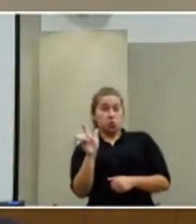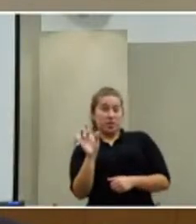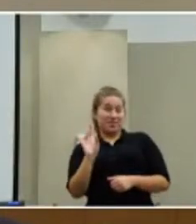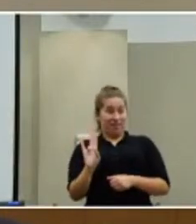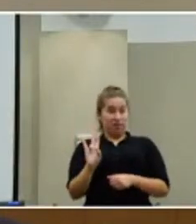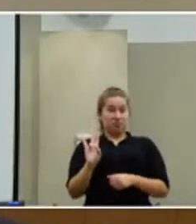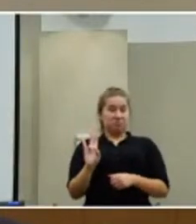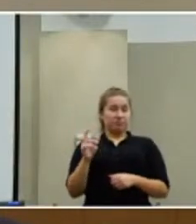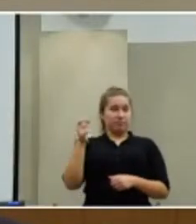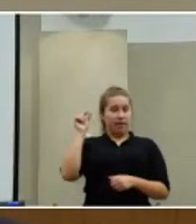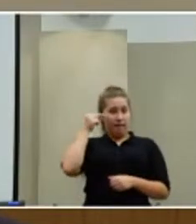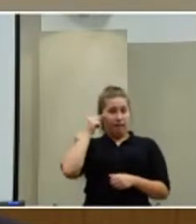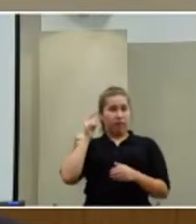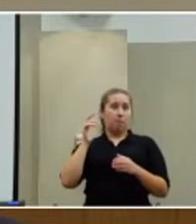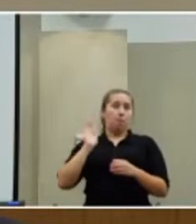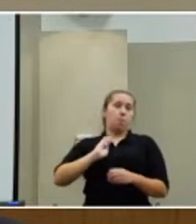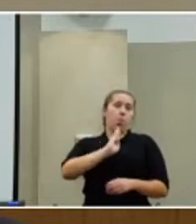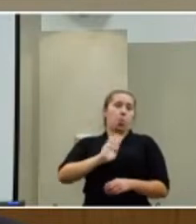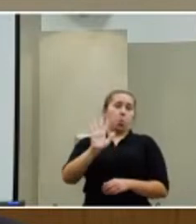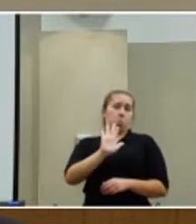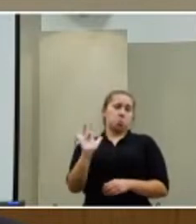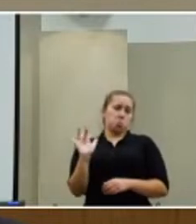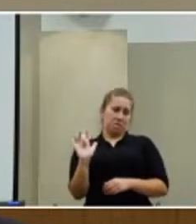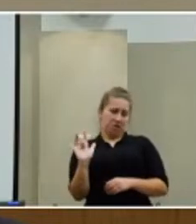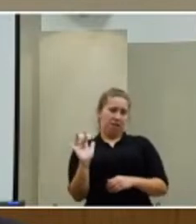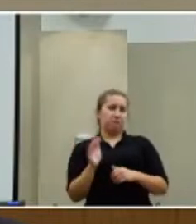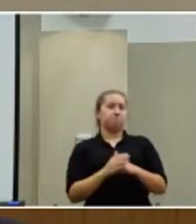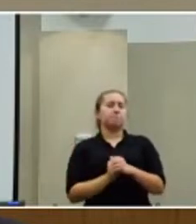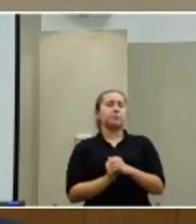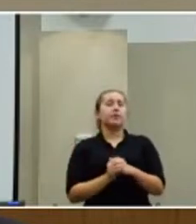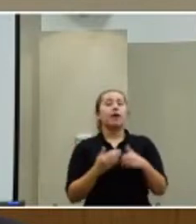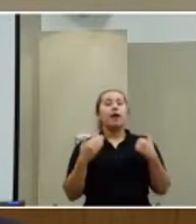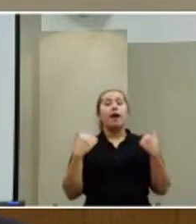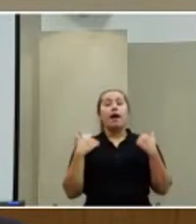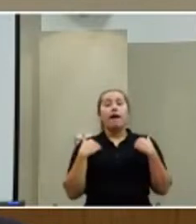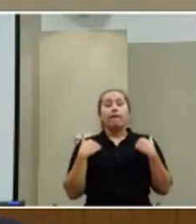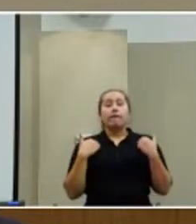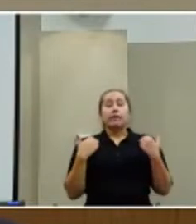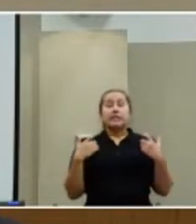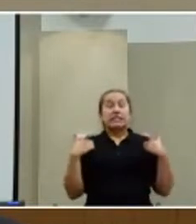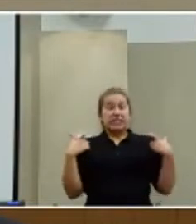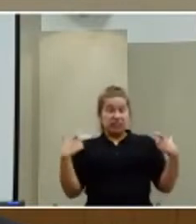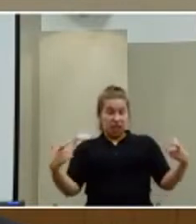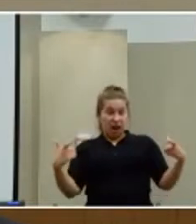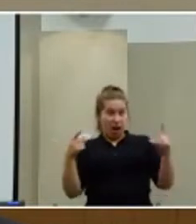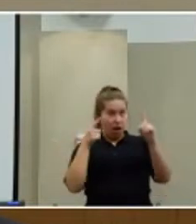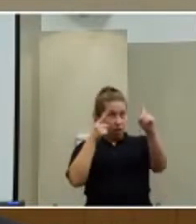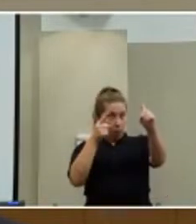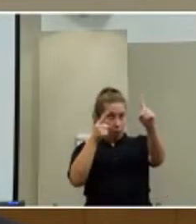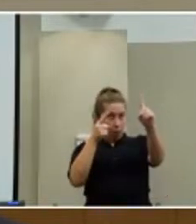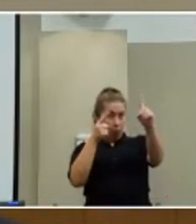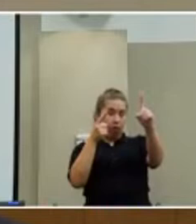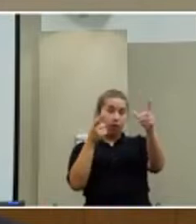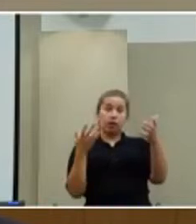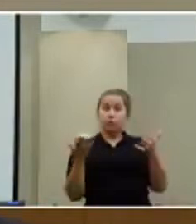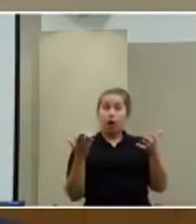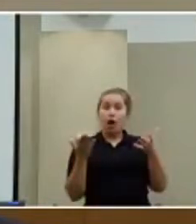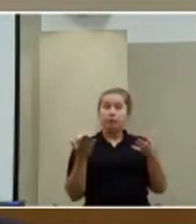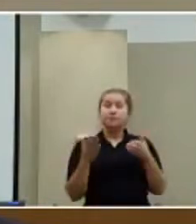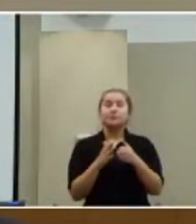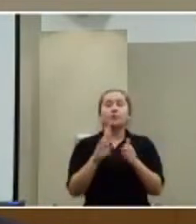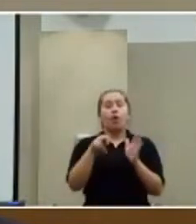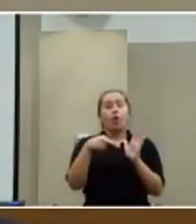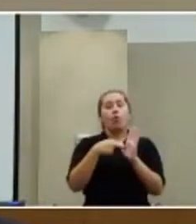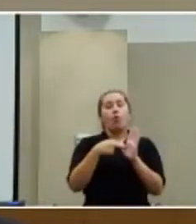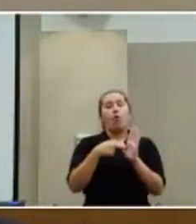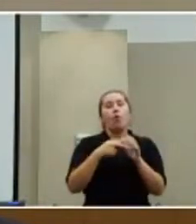and a governing board of 25. But we have a large mission. Our role is to